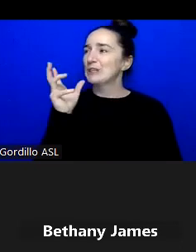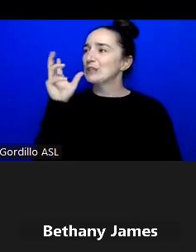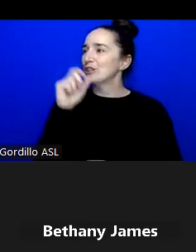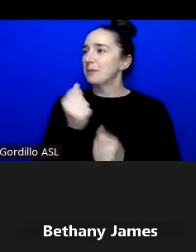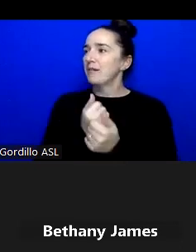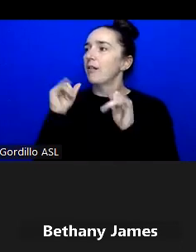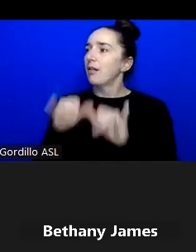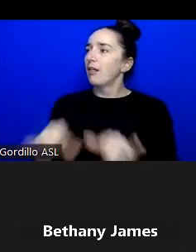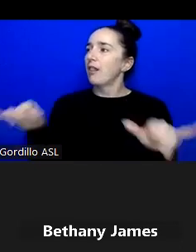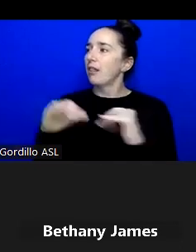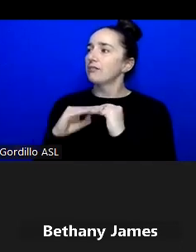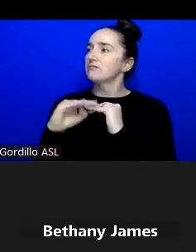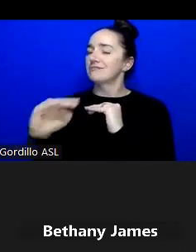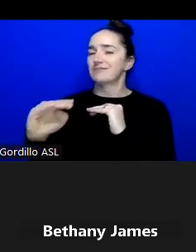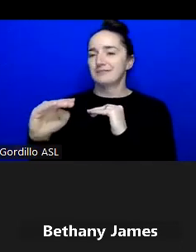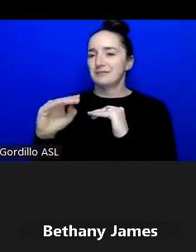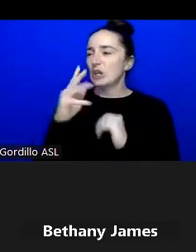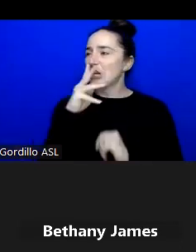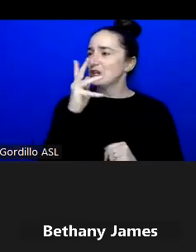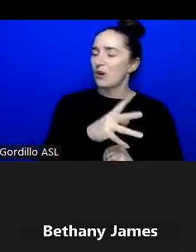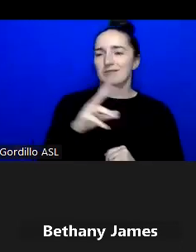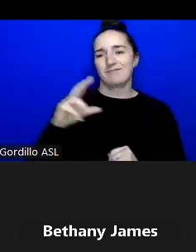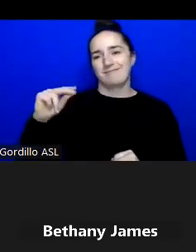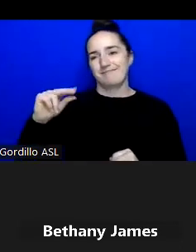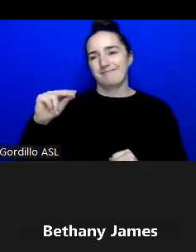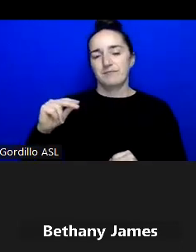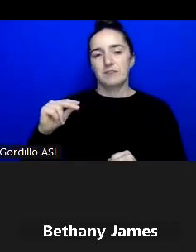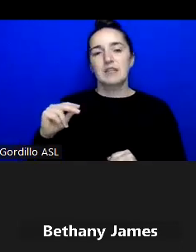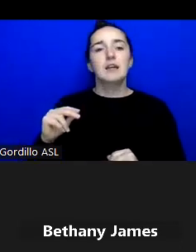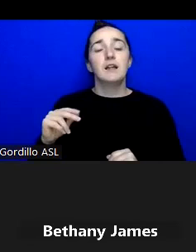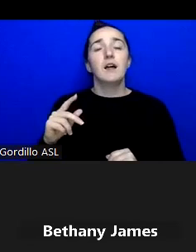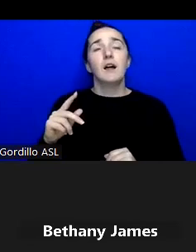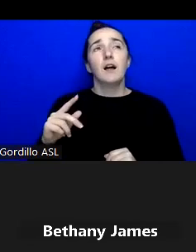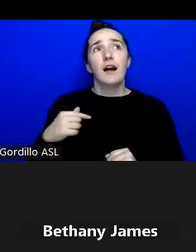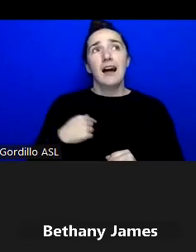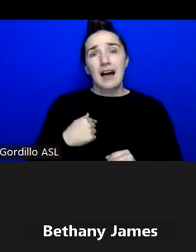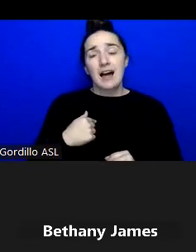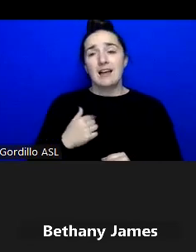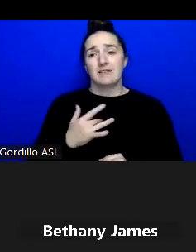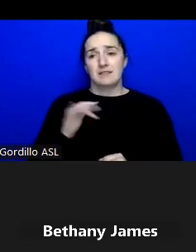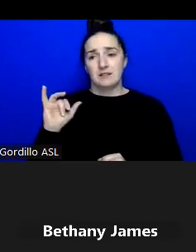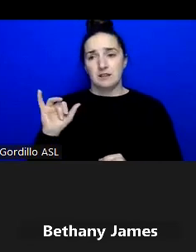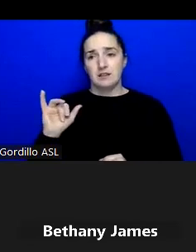changing. We can just ignore this. The bigger thing that I think really makes a difference is not